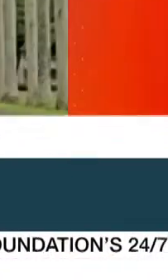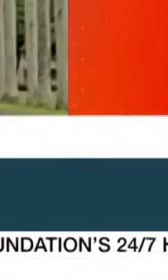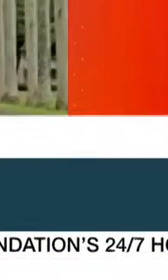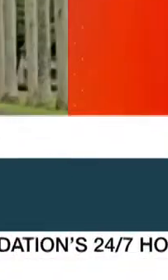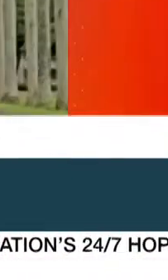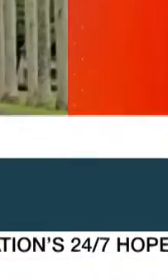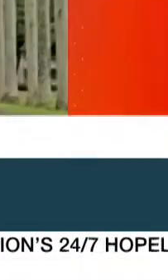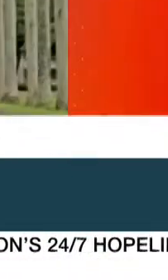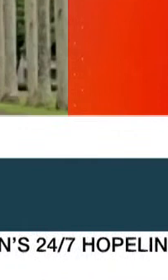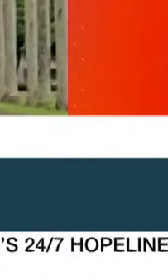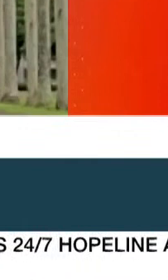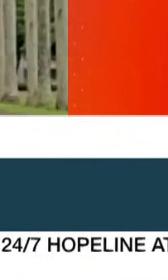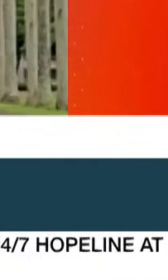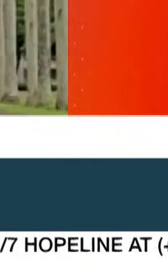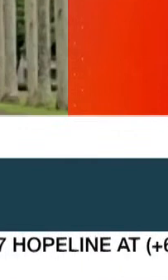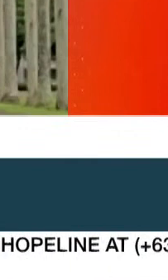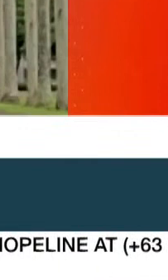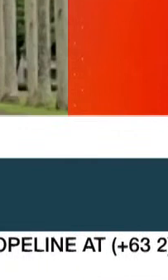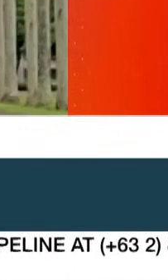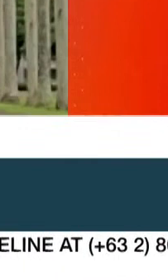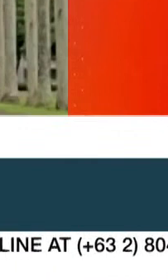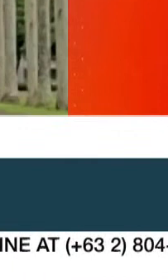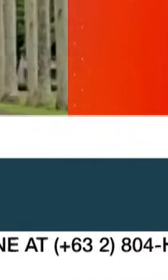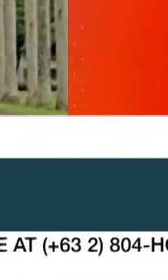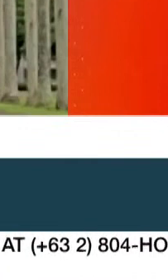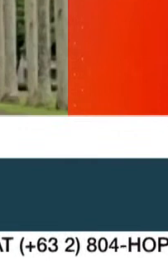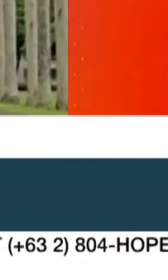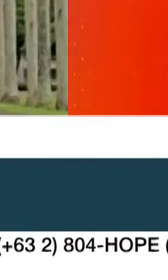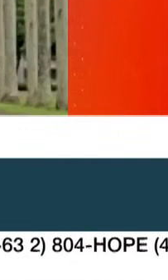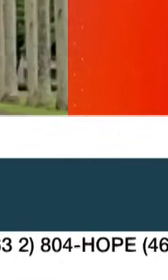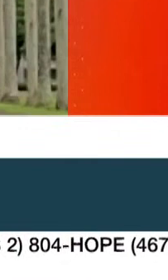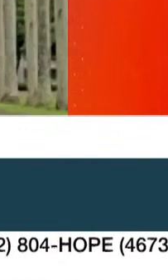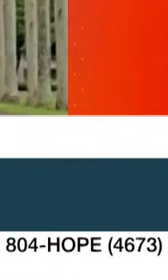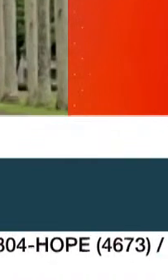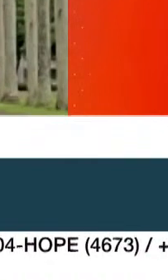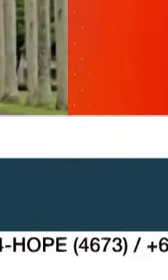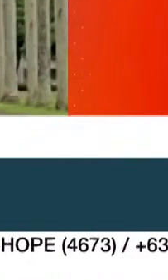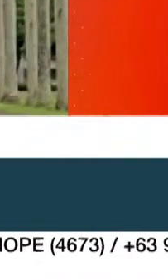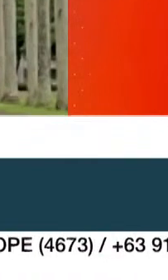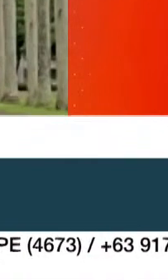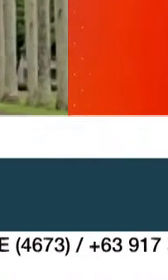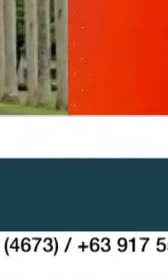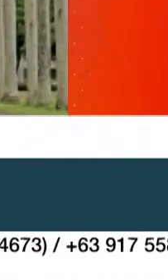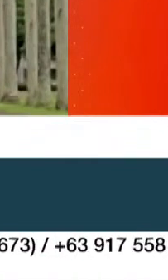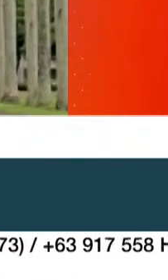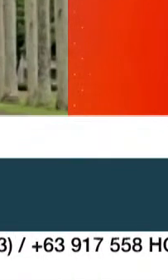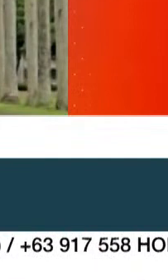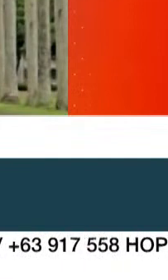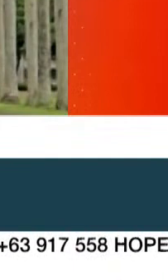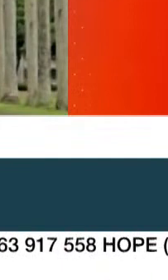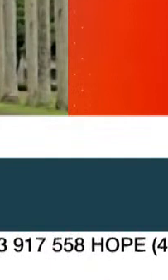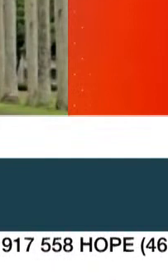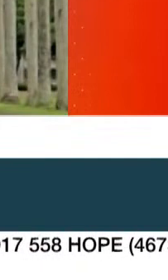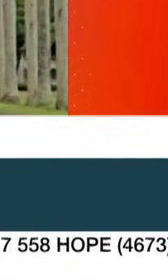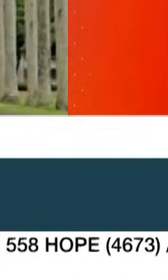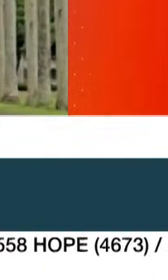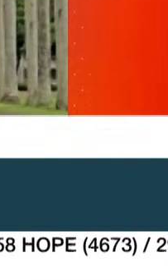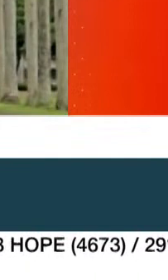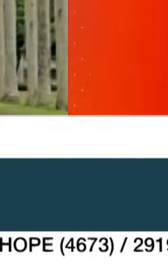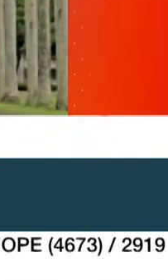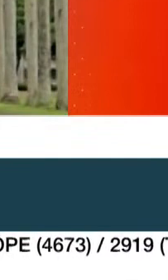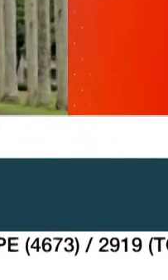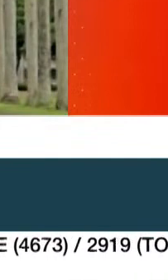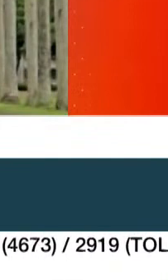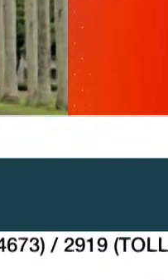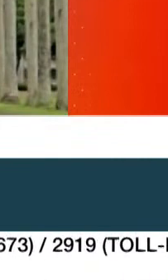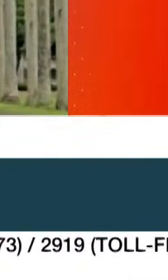Talagang nag-increase po ang ICU occupancy sa Region 5. At isa sa mga kailangan tingnan din natin yung sa